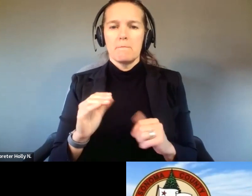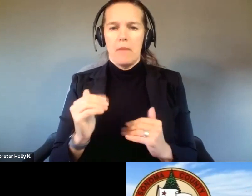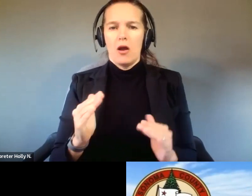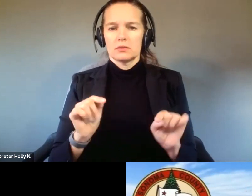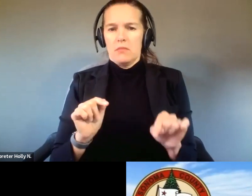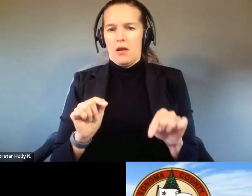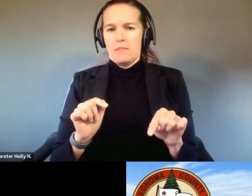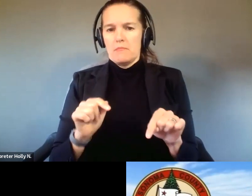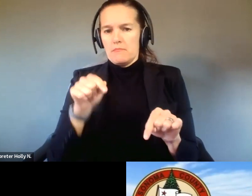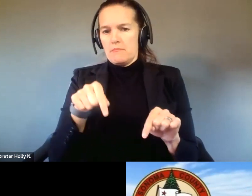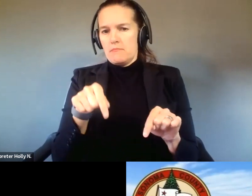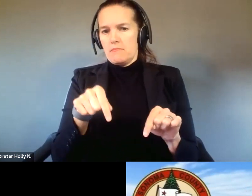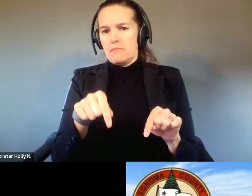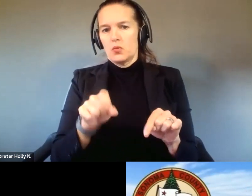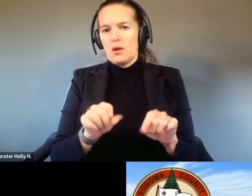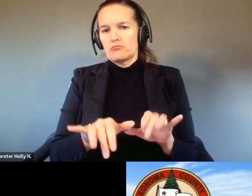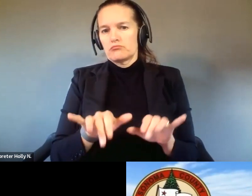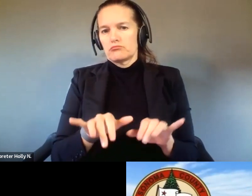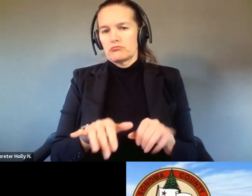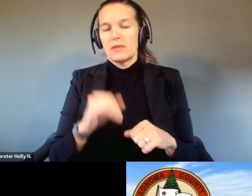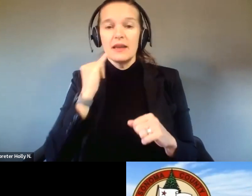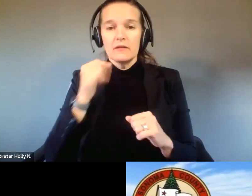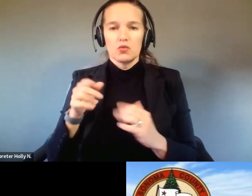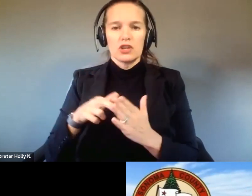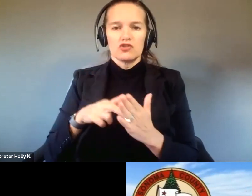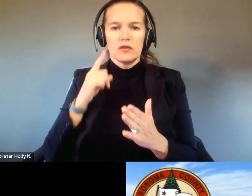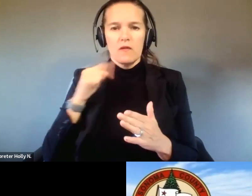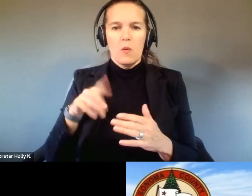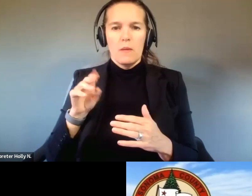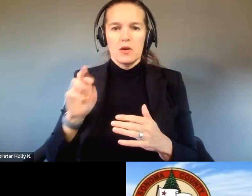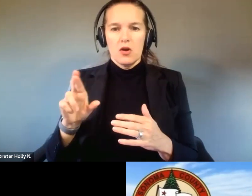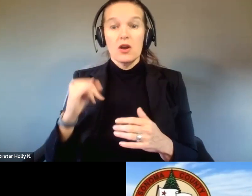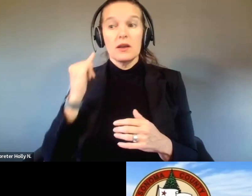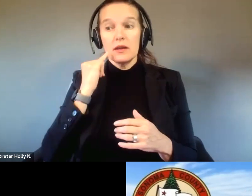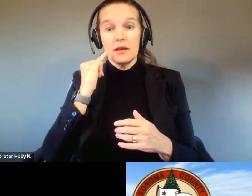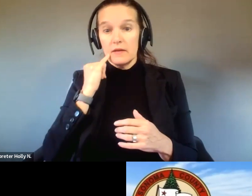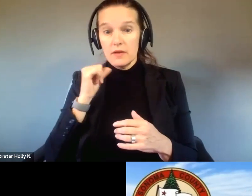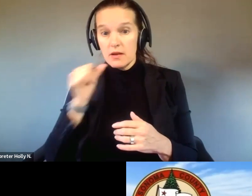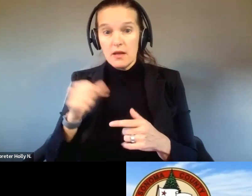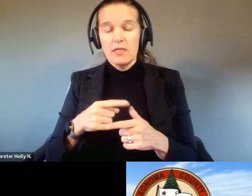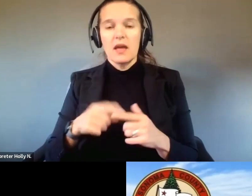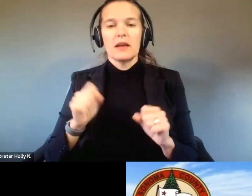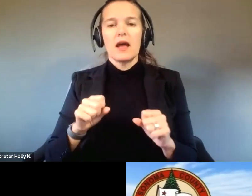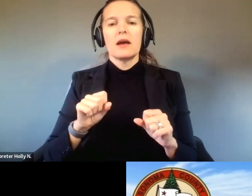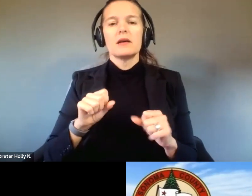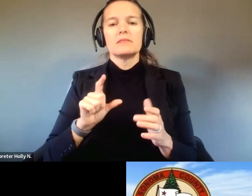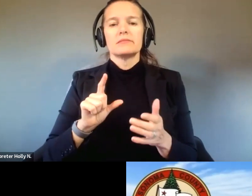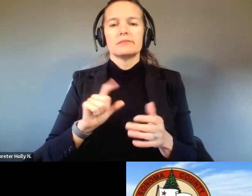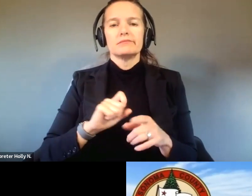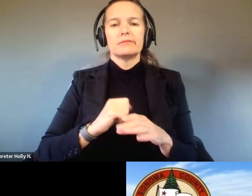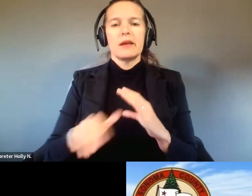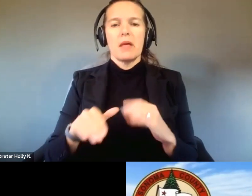of your screen if you've registered for this webinar. You're also invited to submit it to public affairs, one word, at